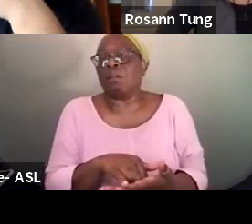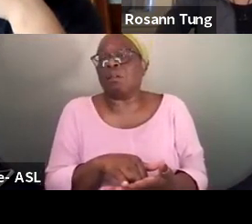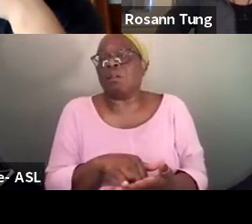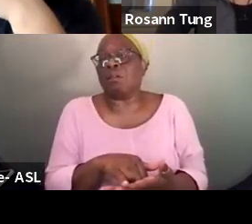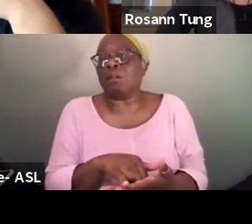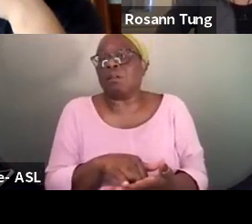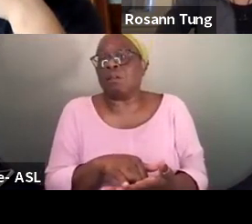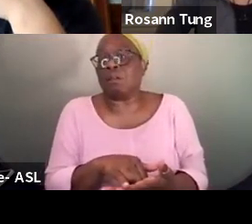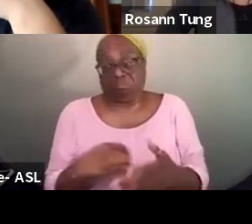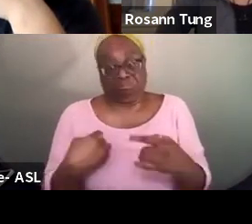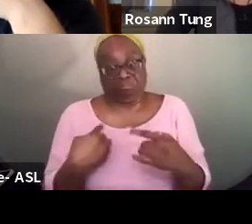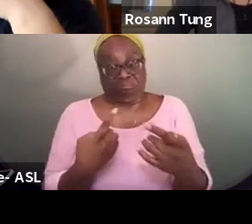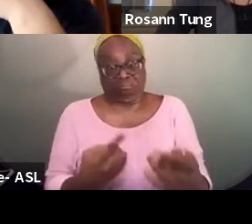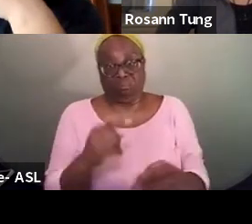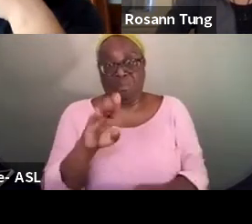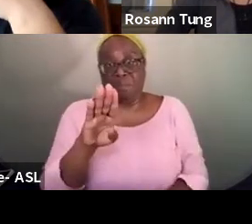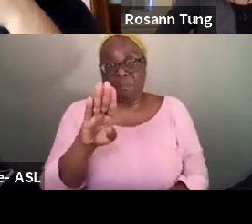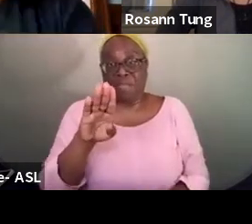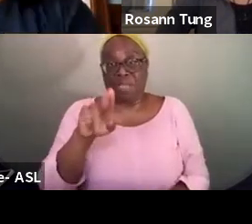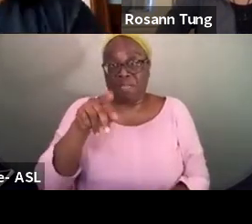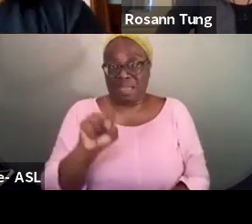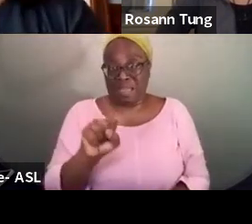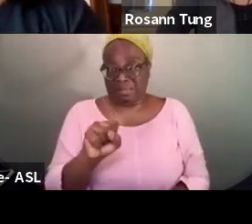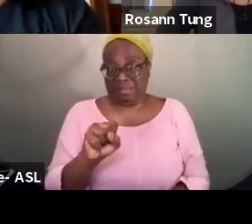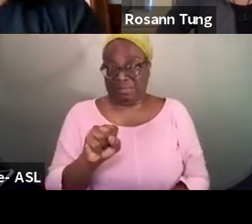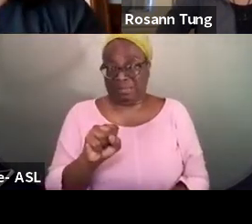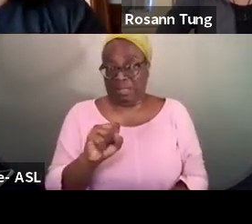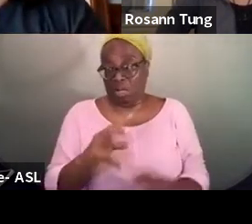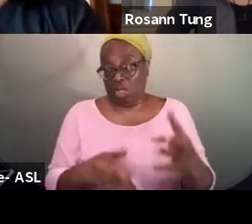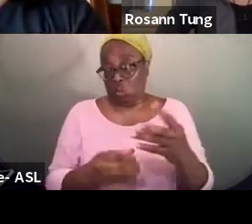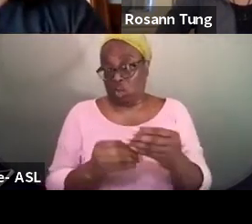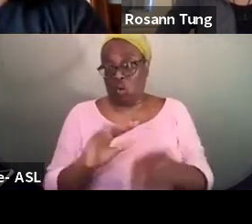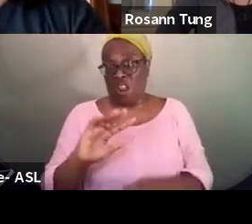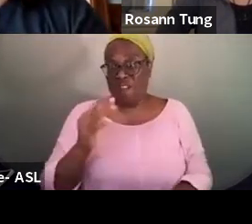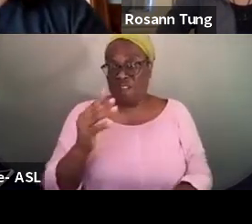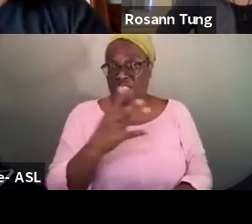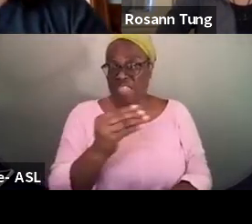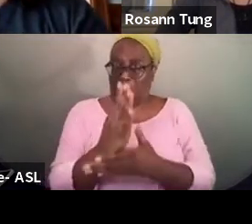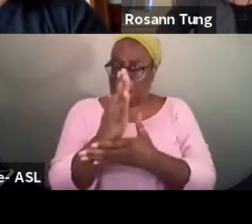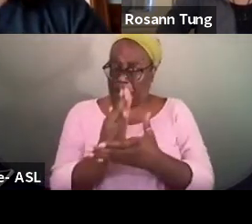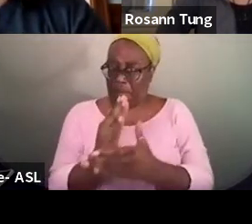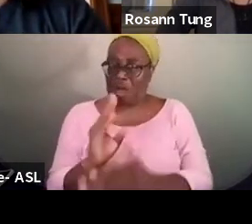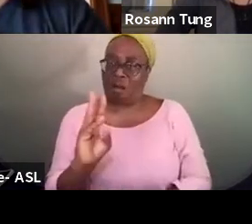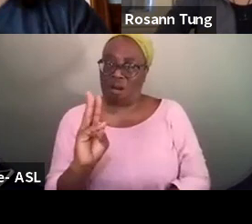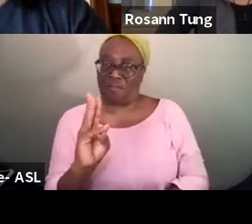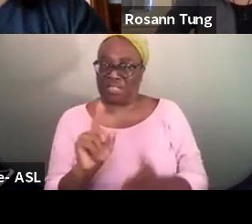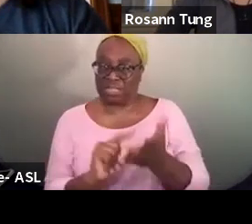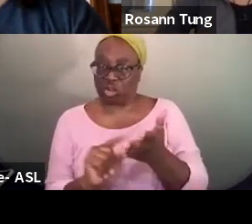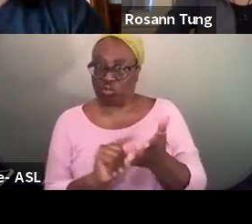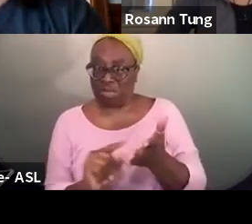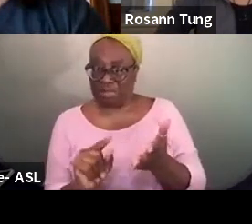practice has been to include the 5th and part of the 6th grade,